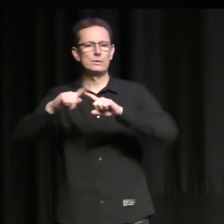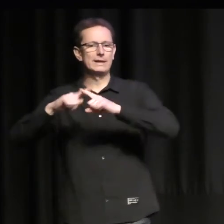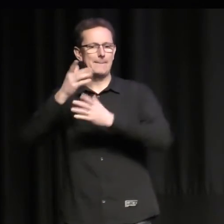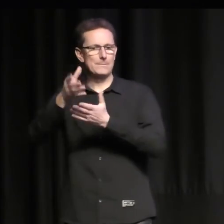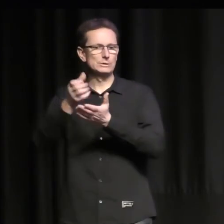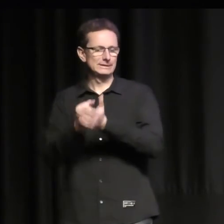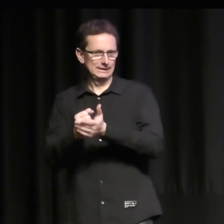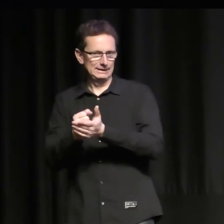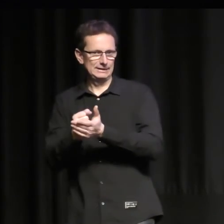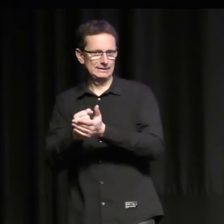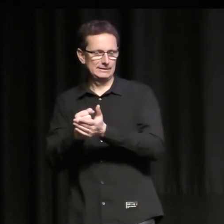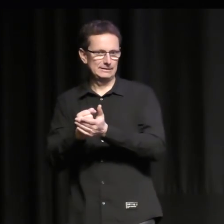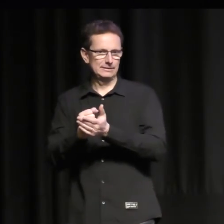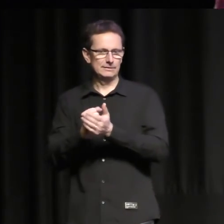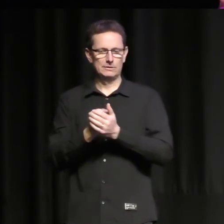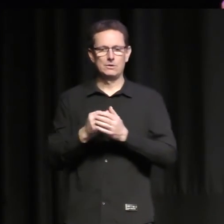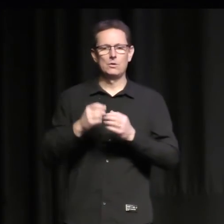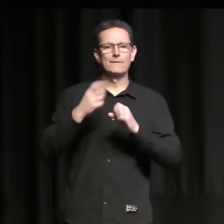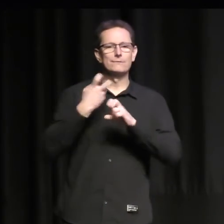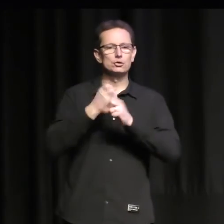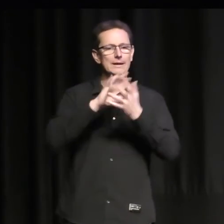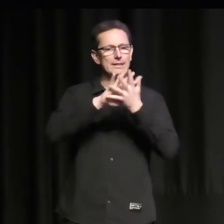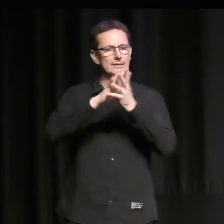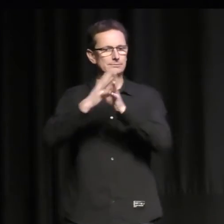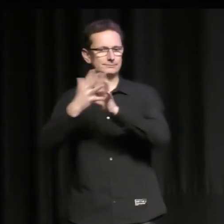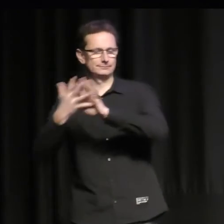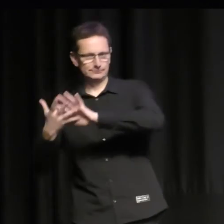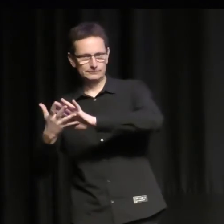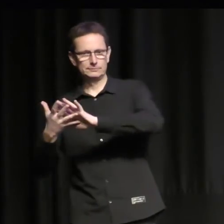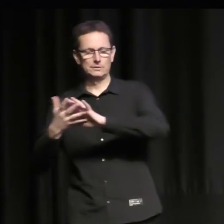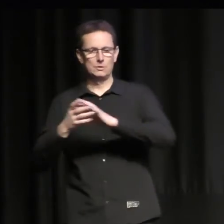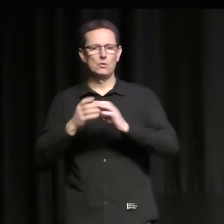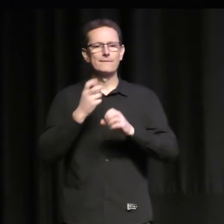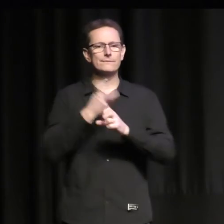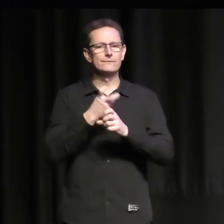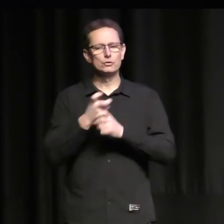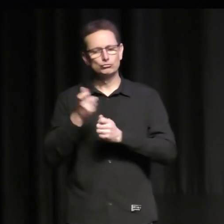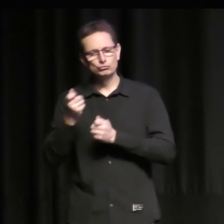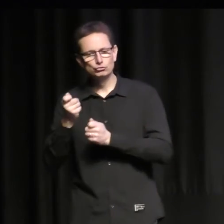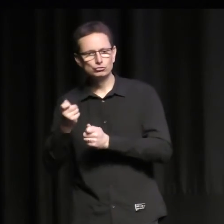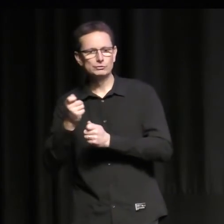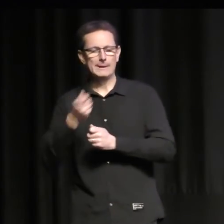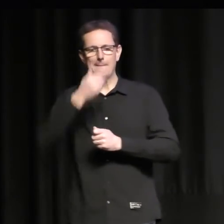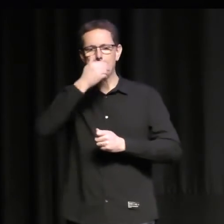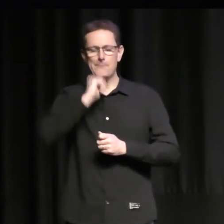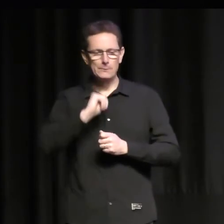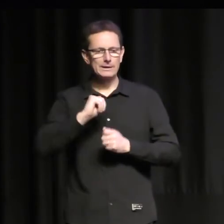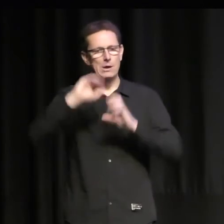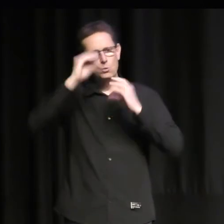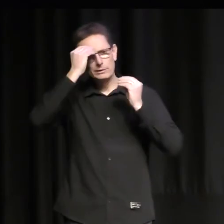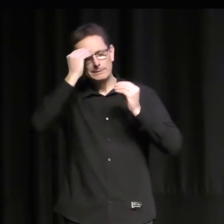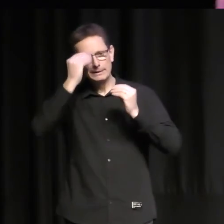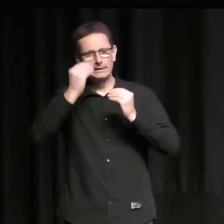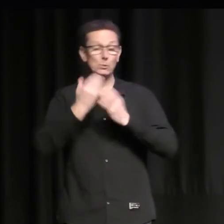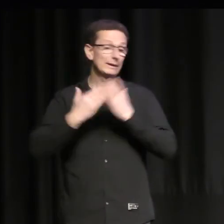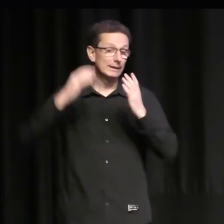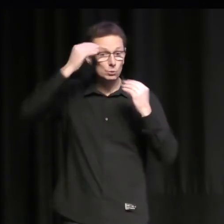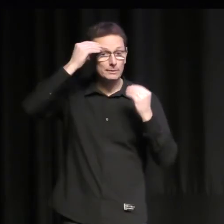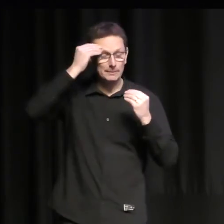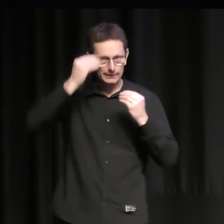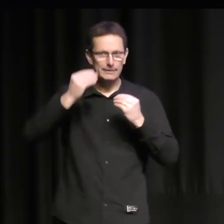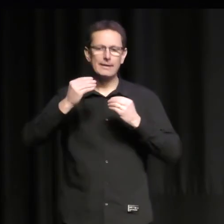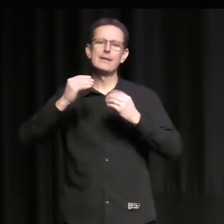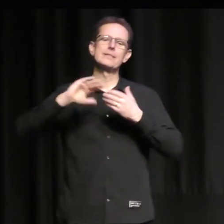and various others, transforming them and getting young, educated and not educated people back